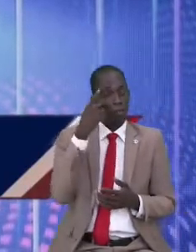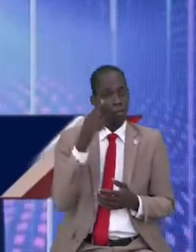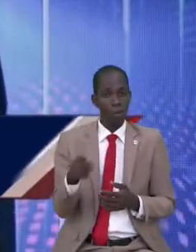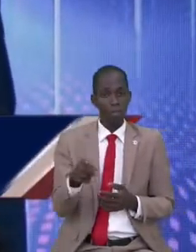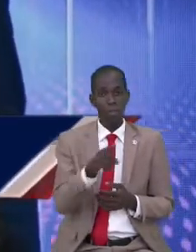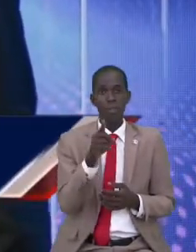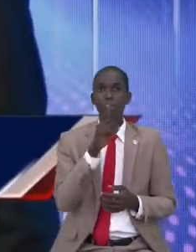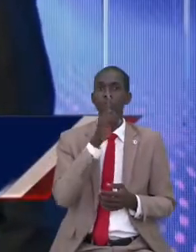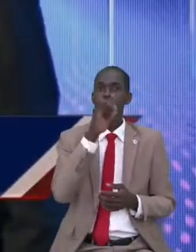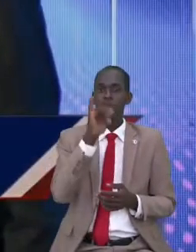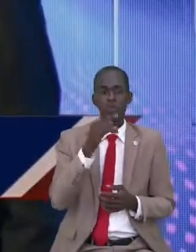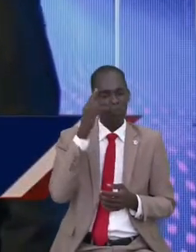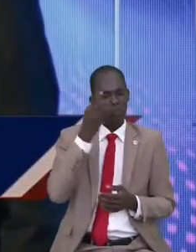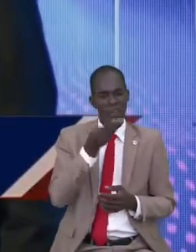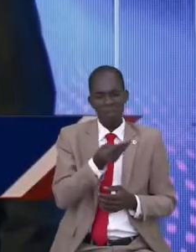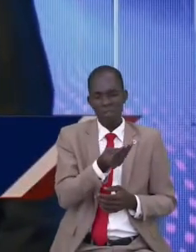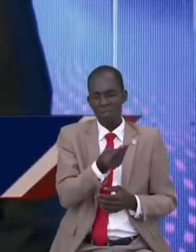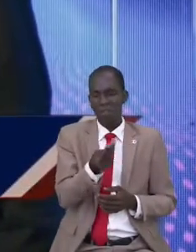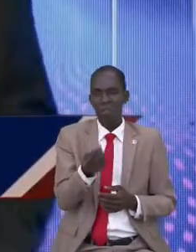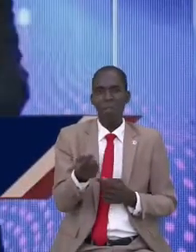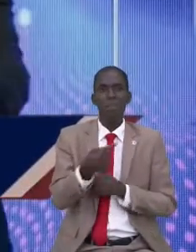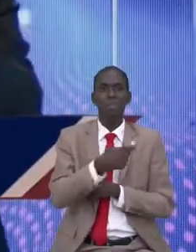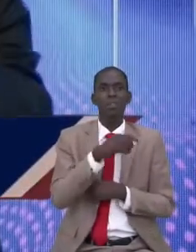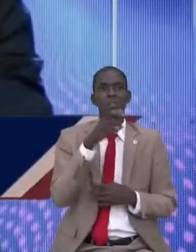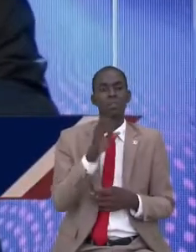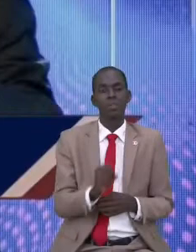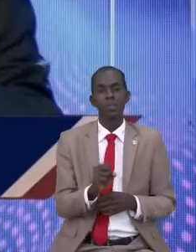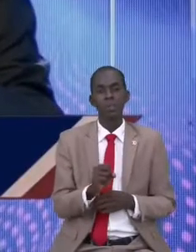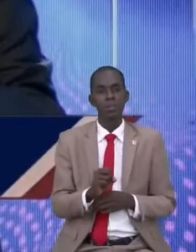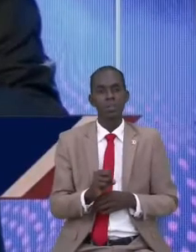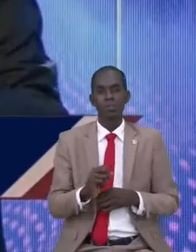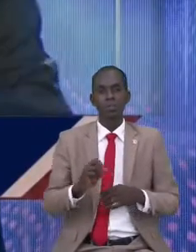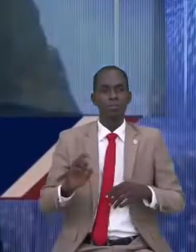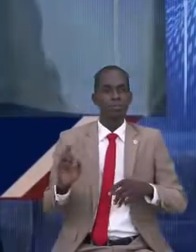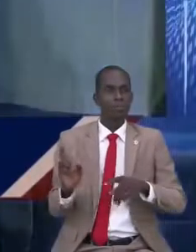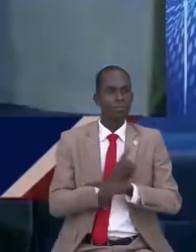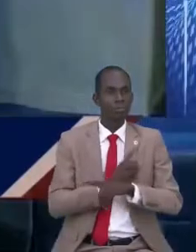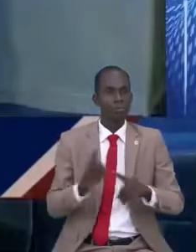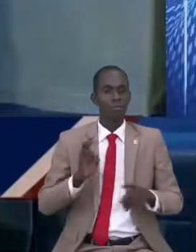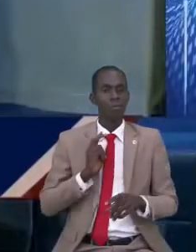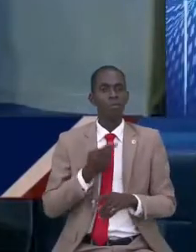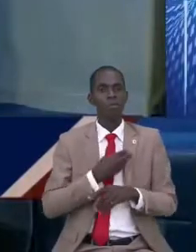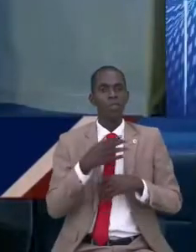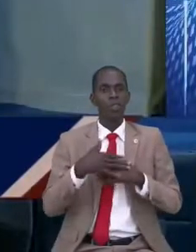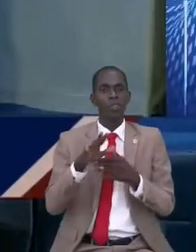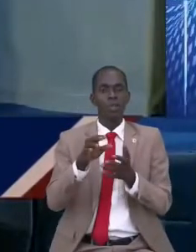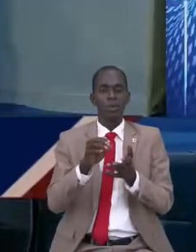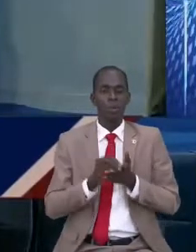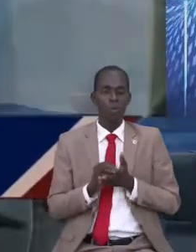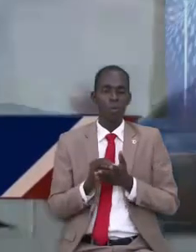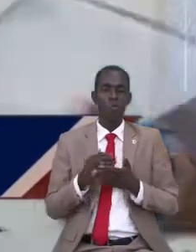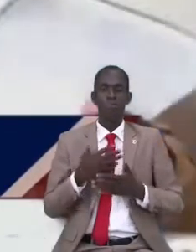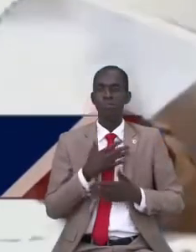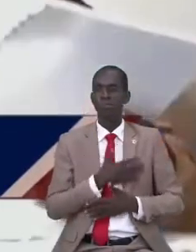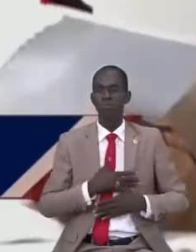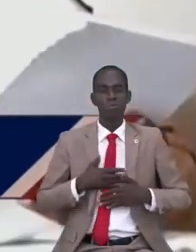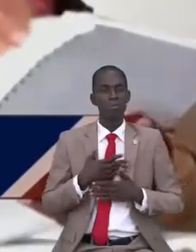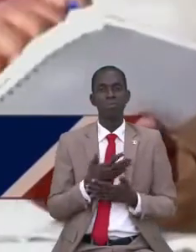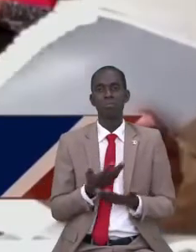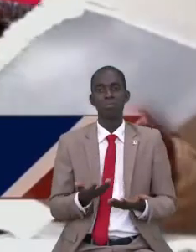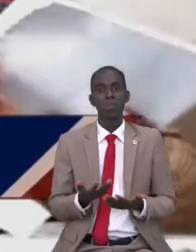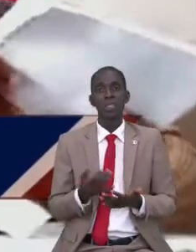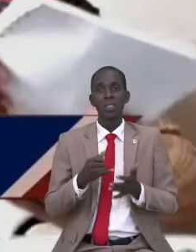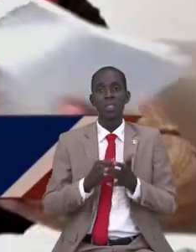verily for a few days chastened us after their own pleasure. It's talking